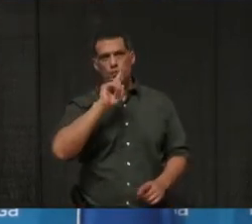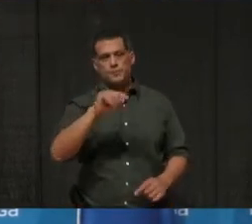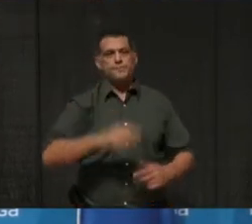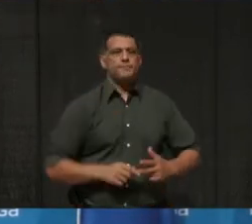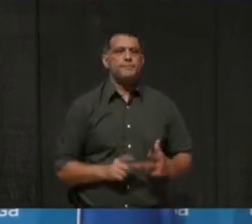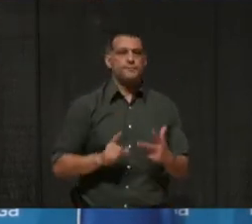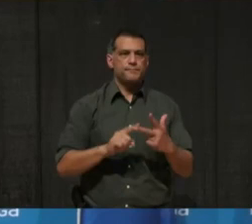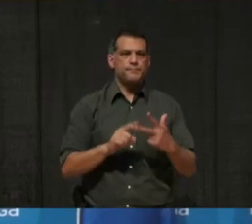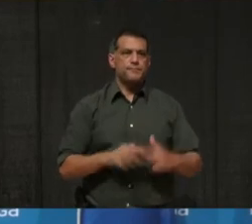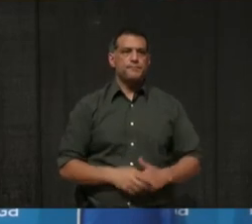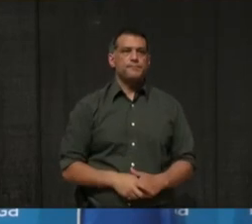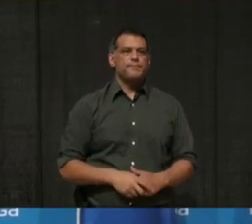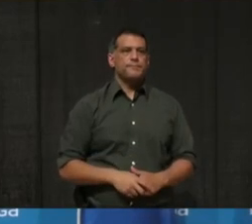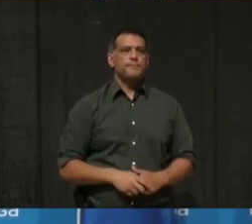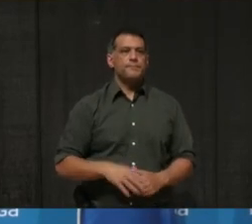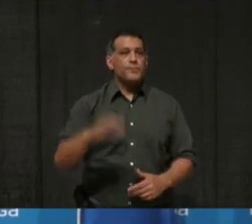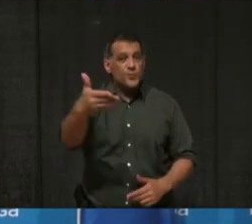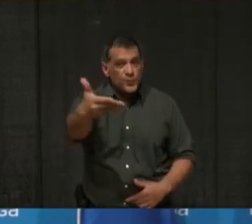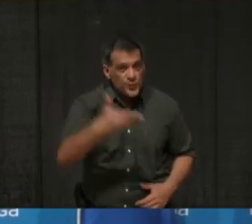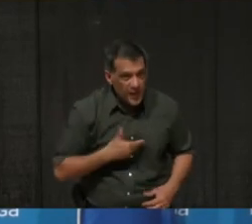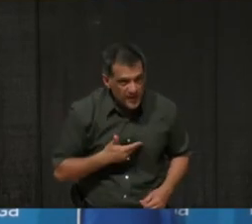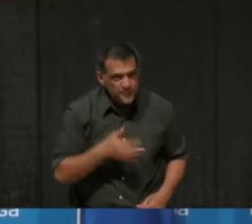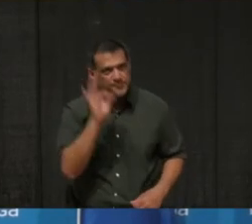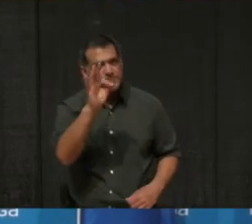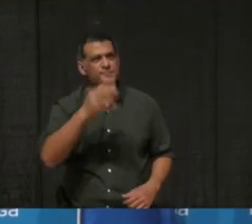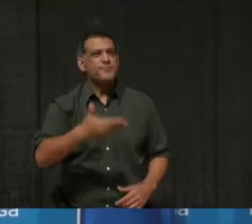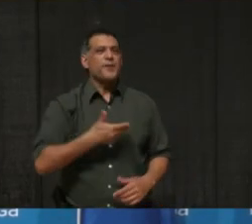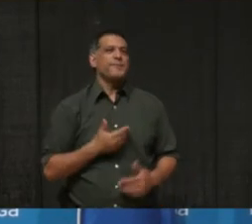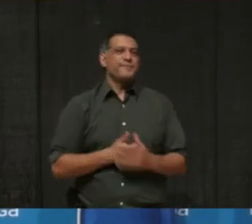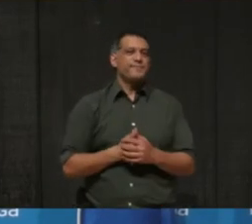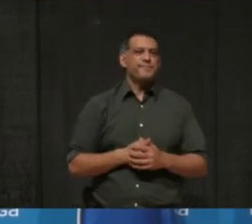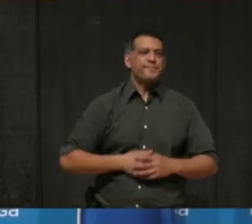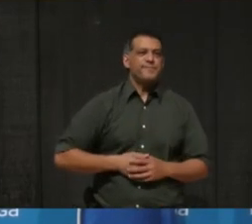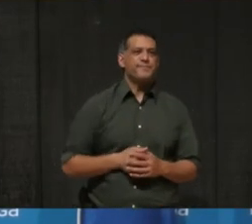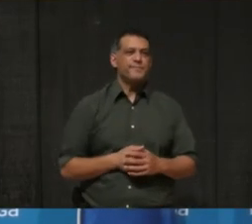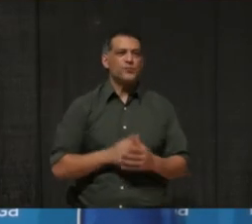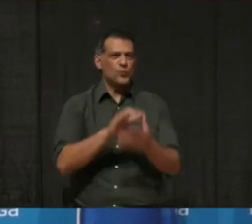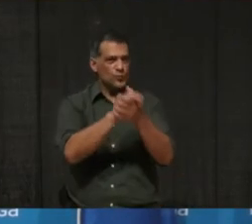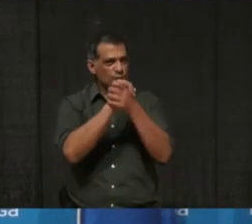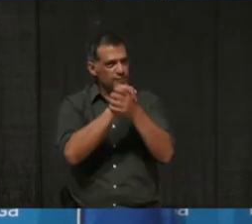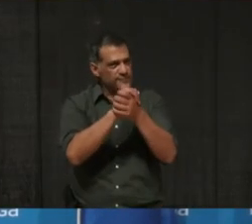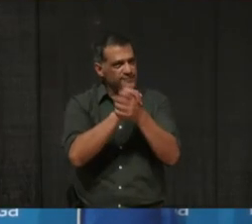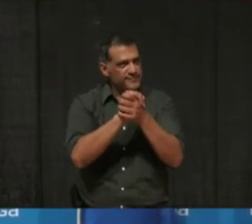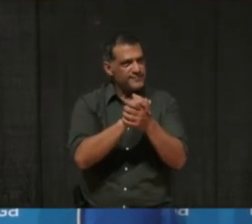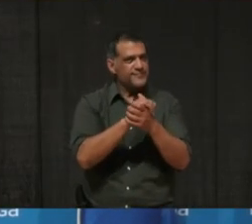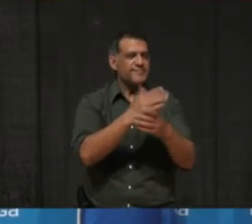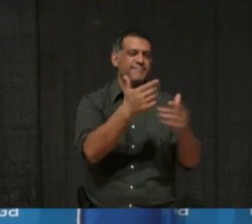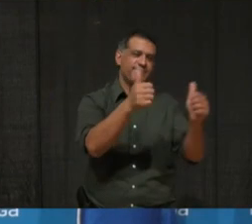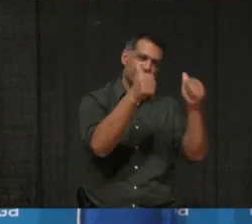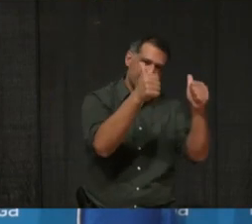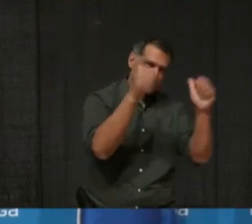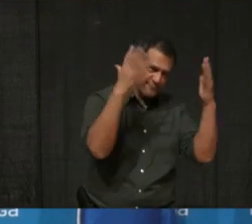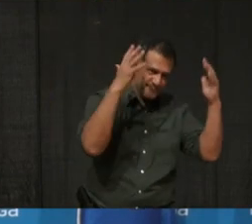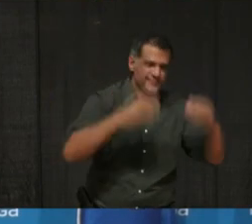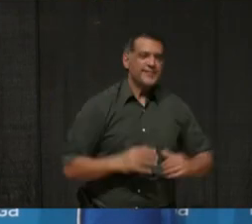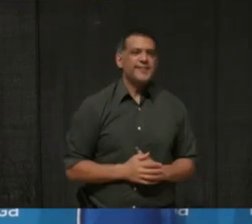Good afternoon. So welcome to Mississauga. Good afternoon. Welcome to Mississauga and congratulations. Thank you. Chief Ridley.